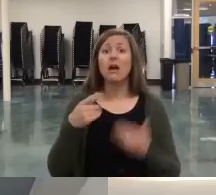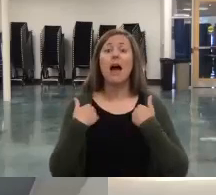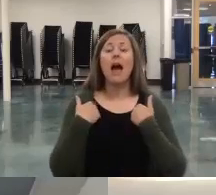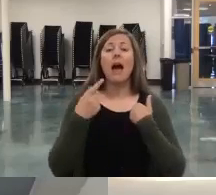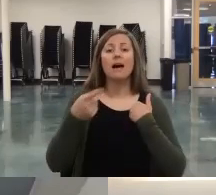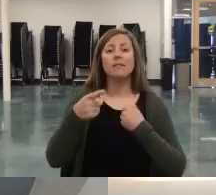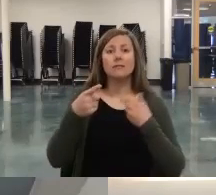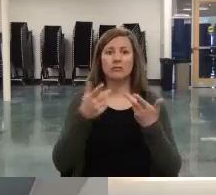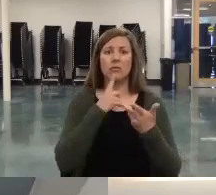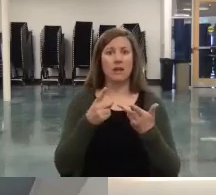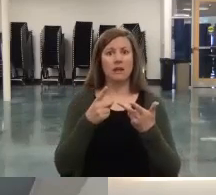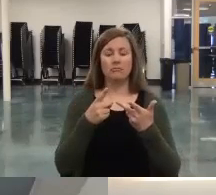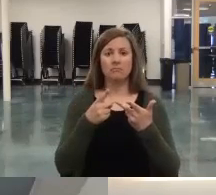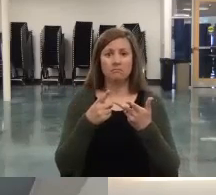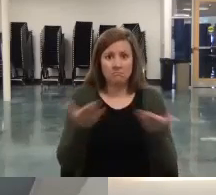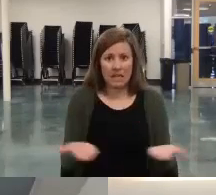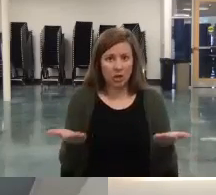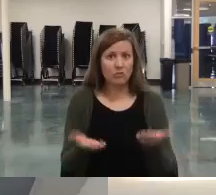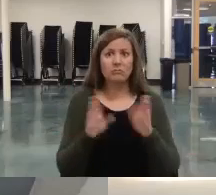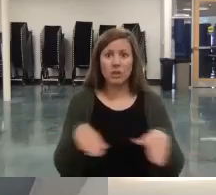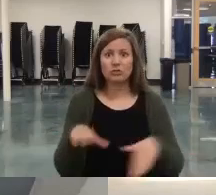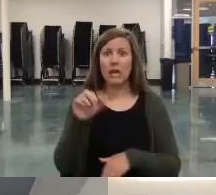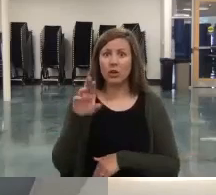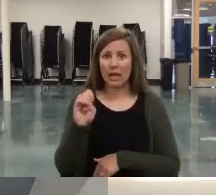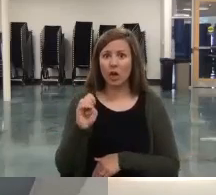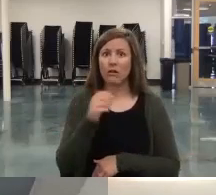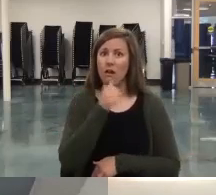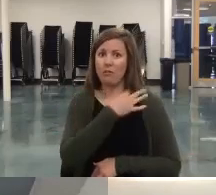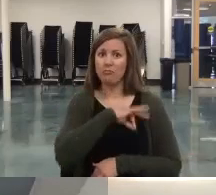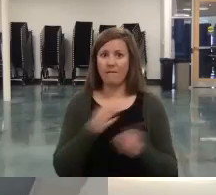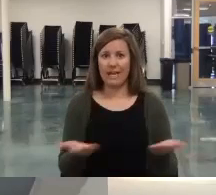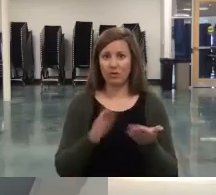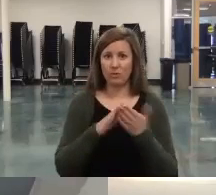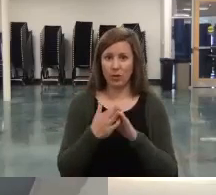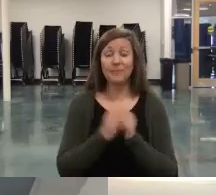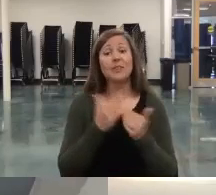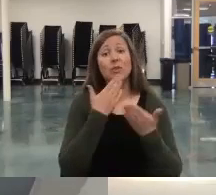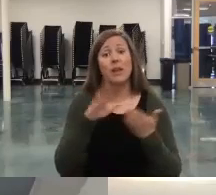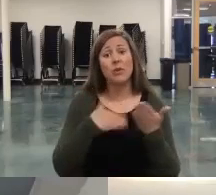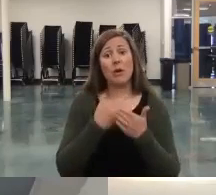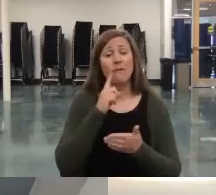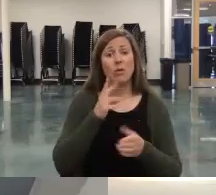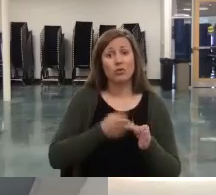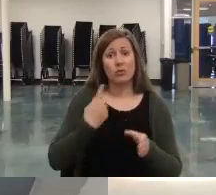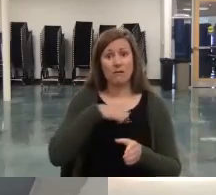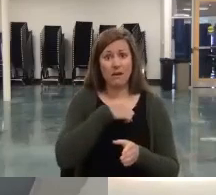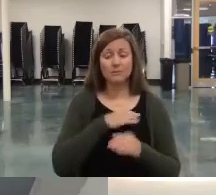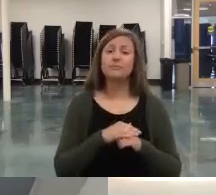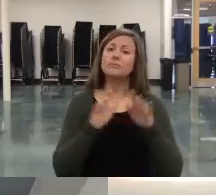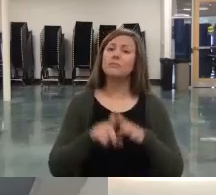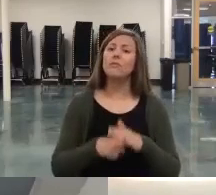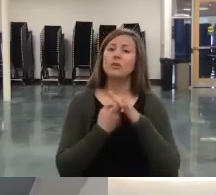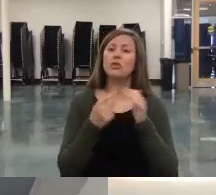a nonprofit childcare here in our community. So thanks everyone for joining us. And I'm going to start